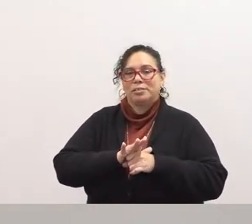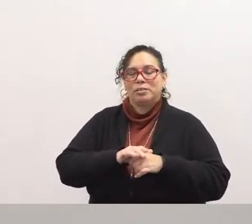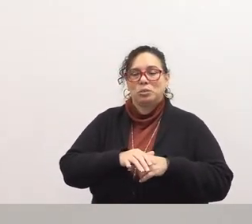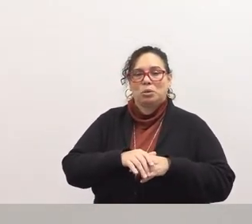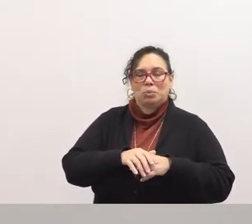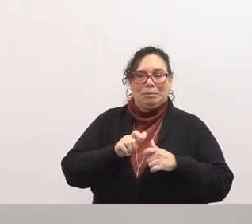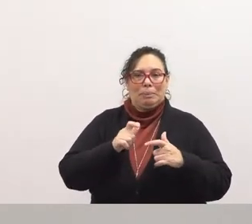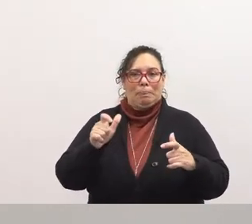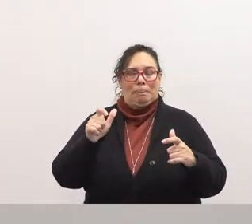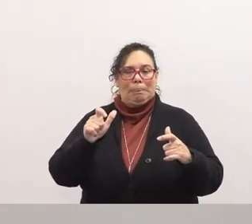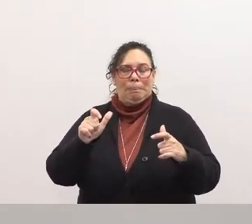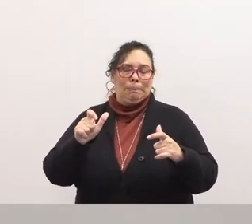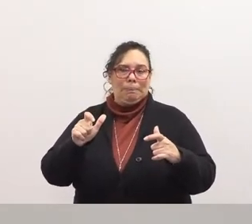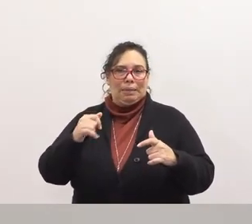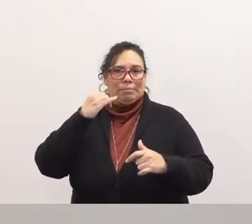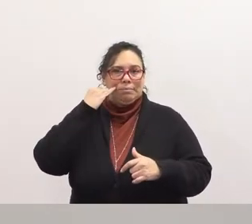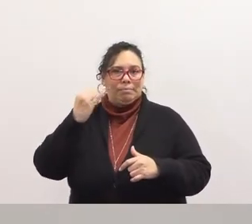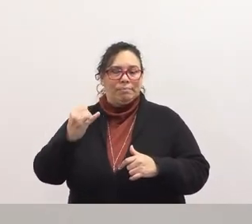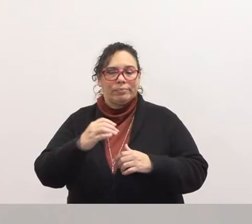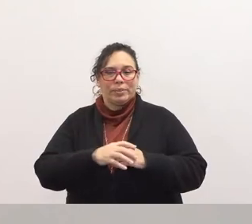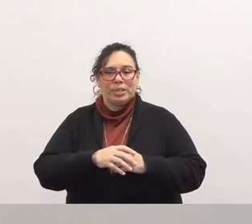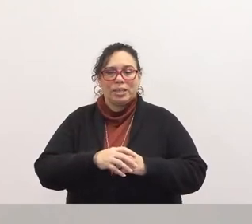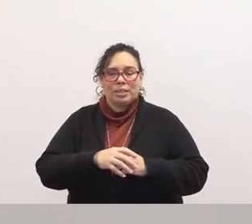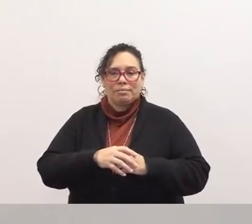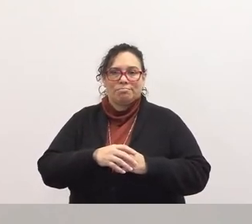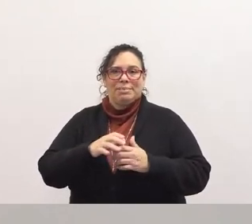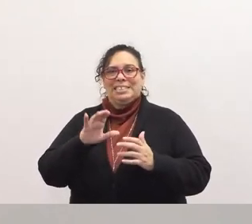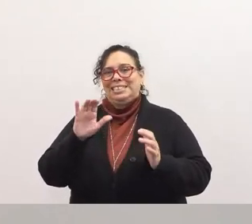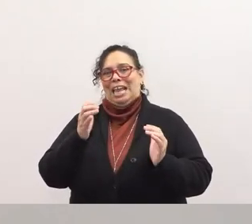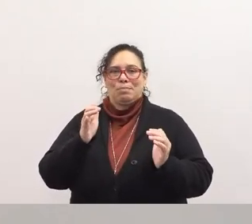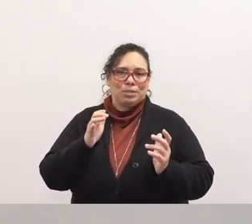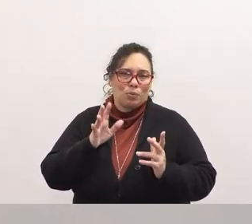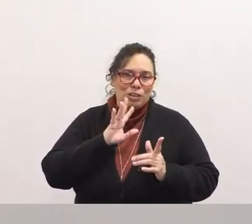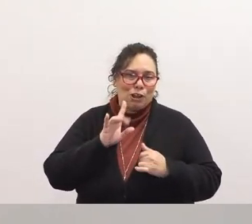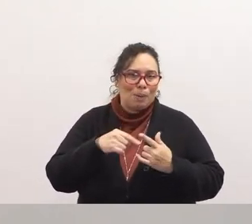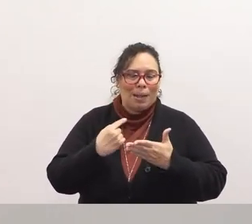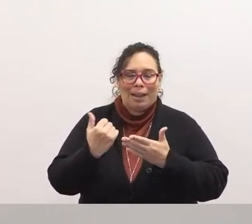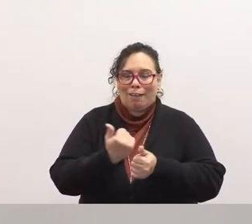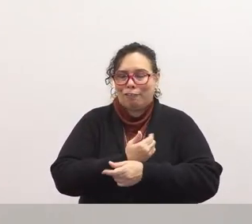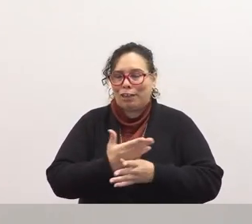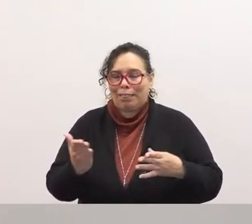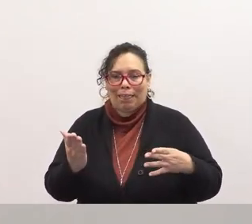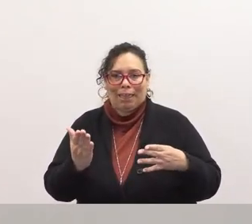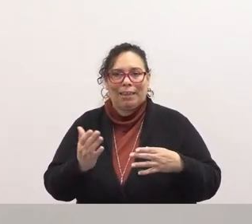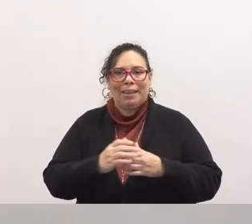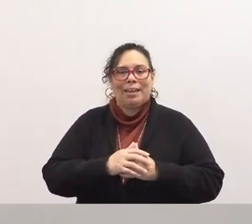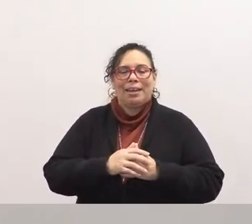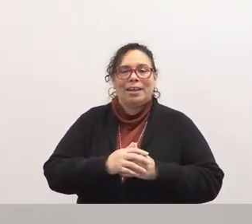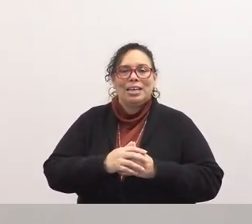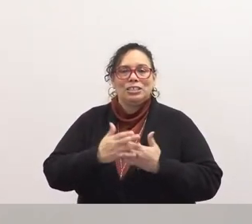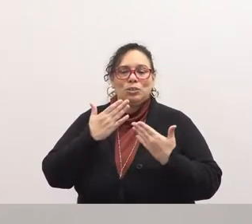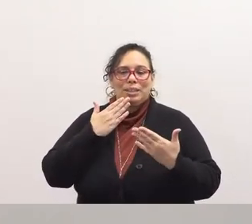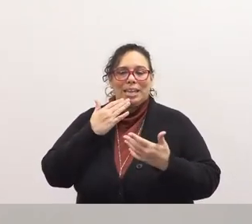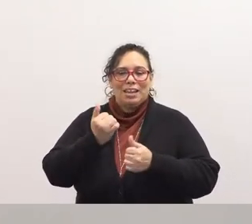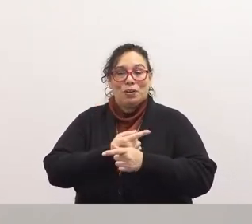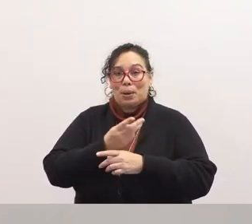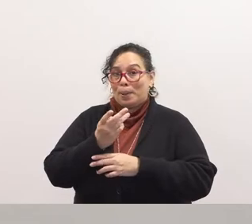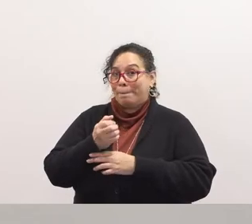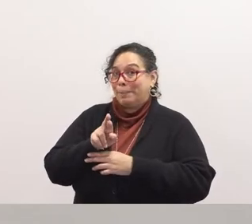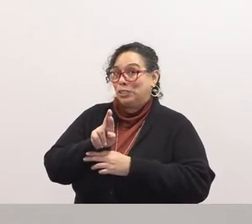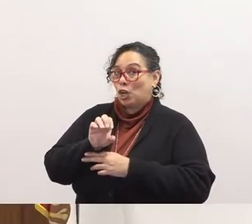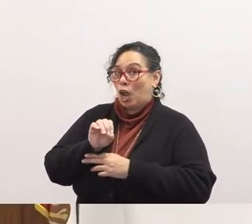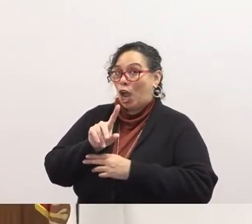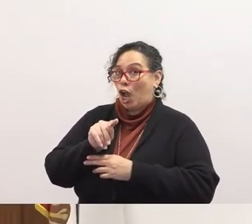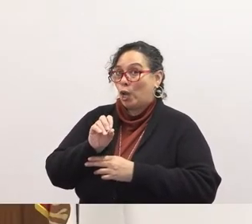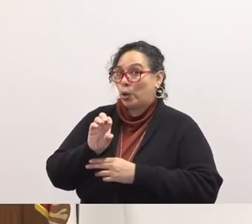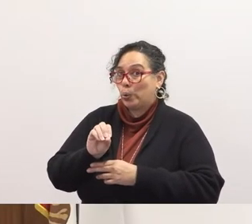big picture. And it seemed like we talked about everything else in between. So thank you, everybody. Mr. Otto?